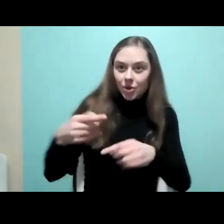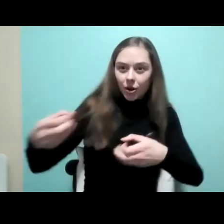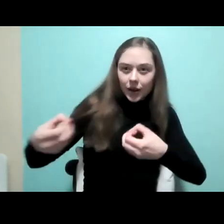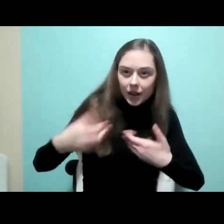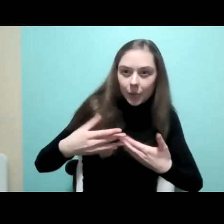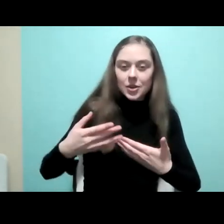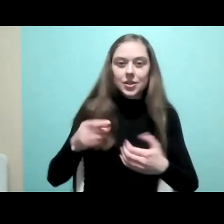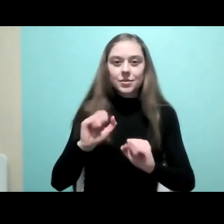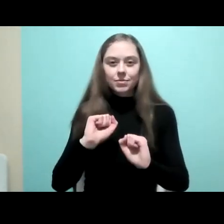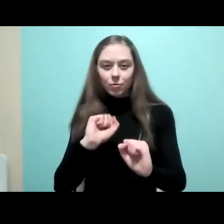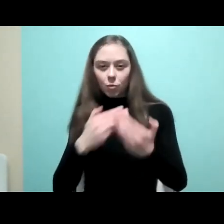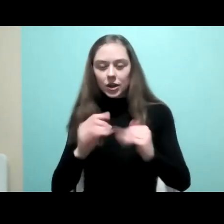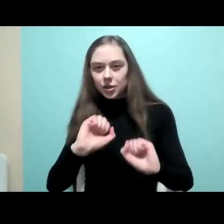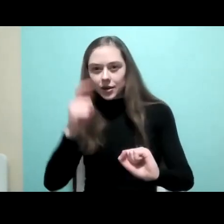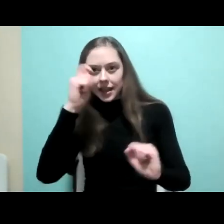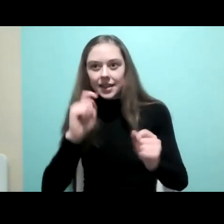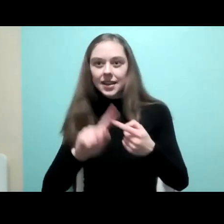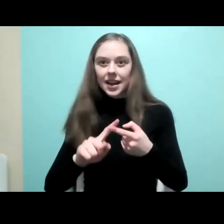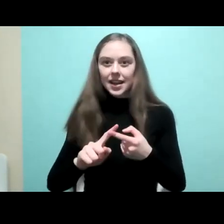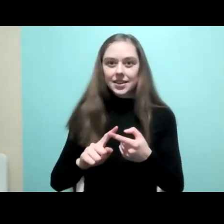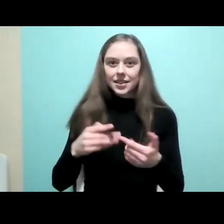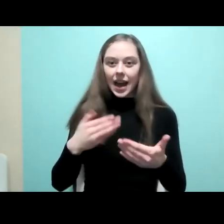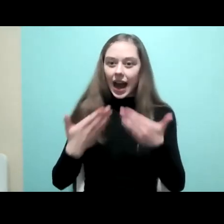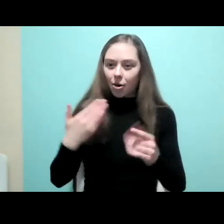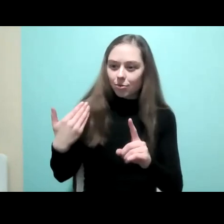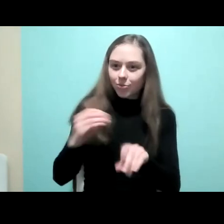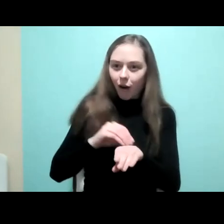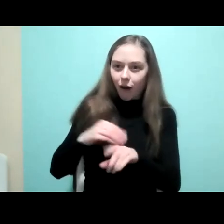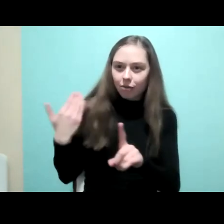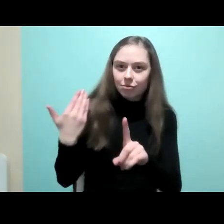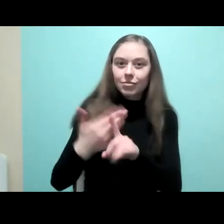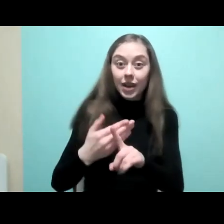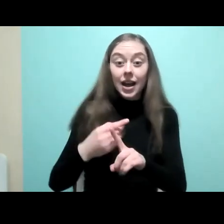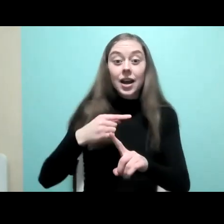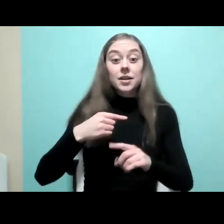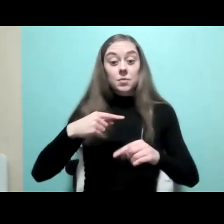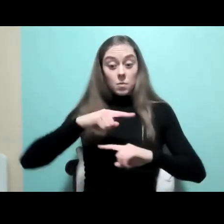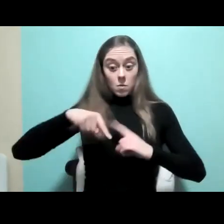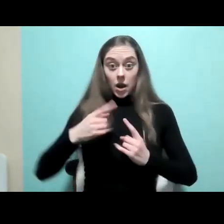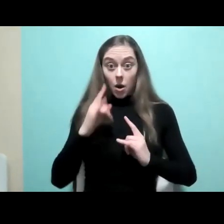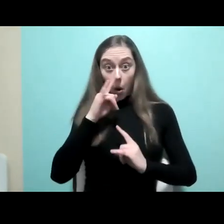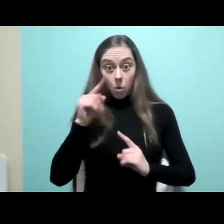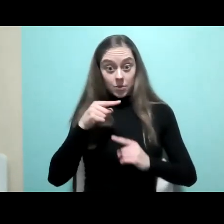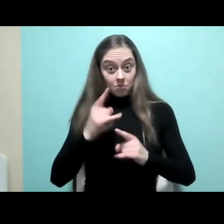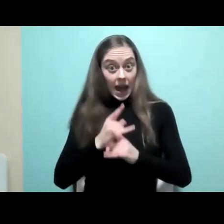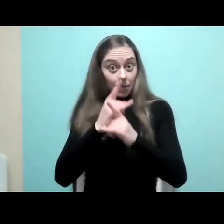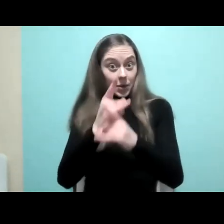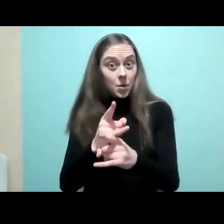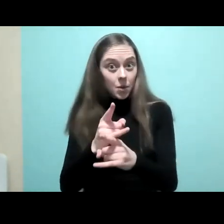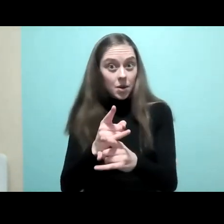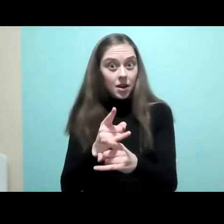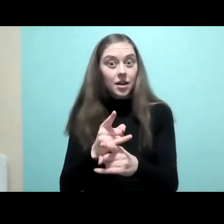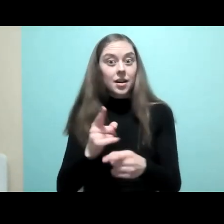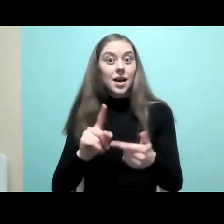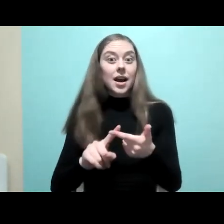contribution, and you know we hope that we've helped you out. We've hoped that we've helped to